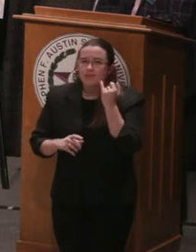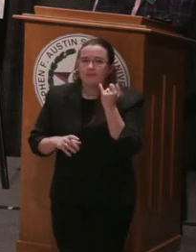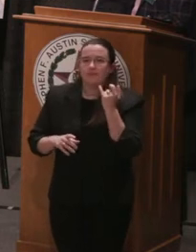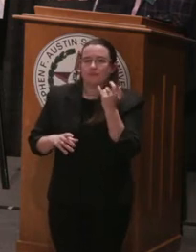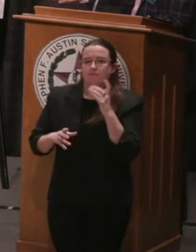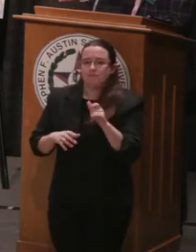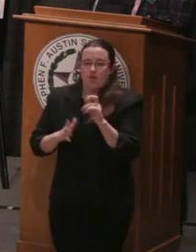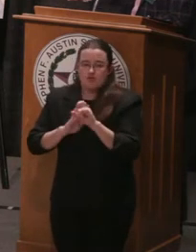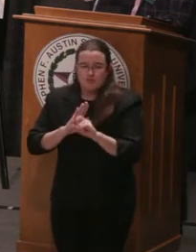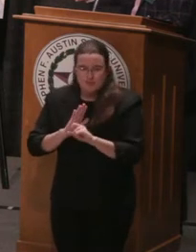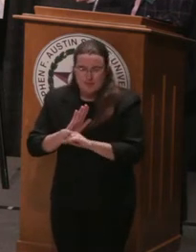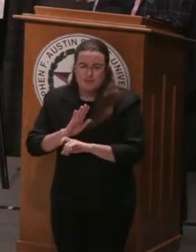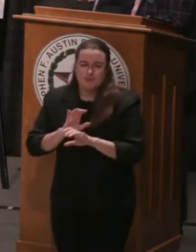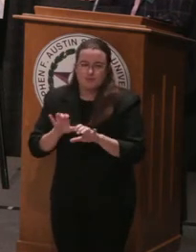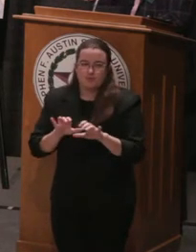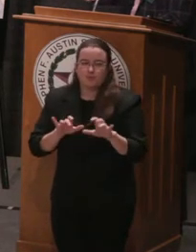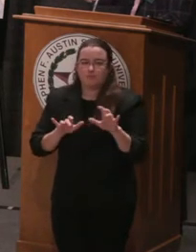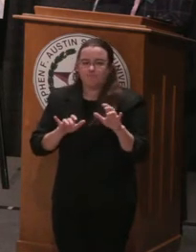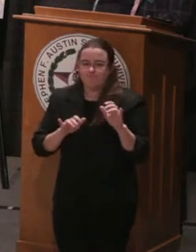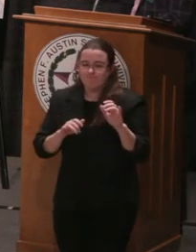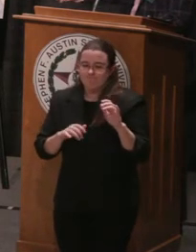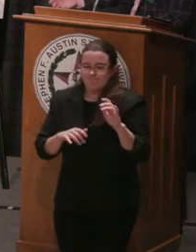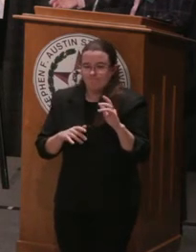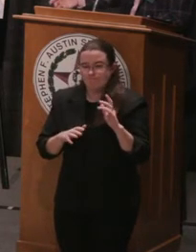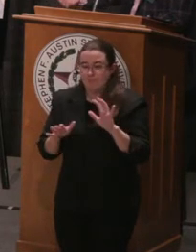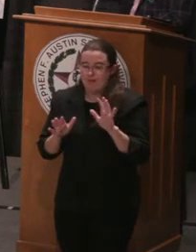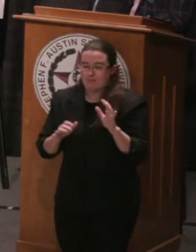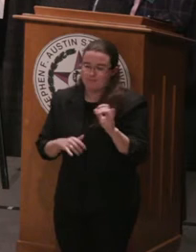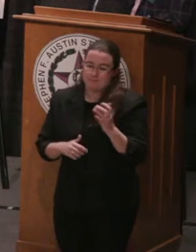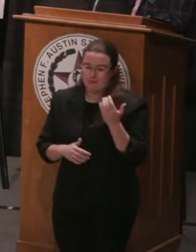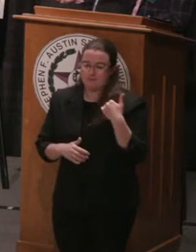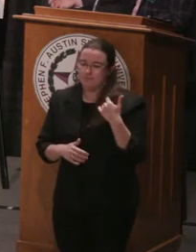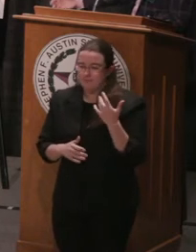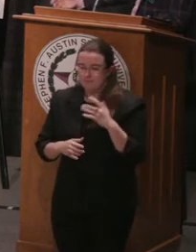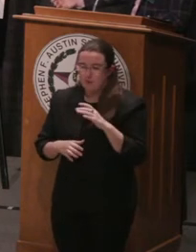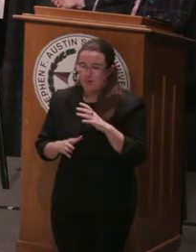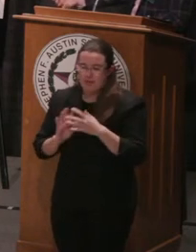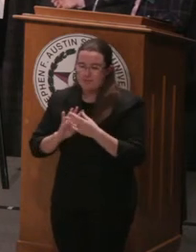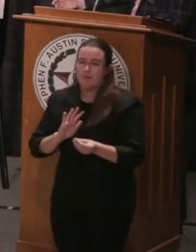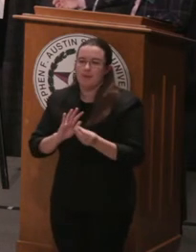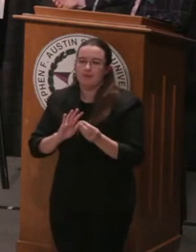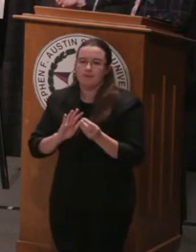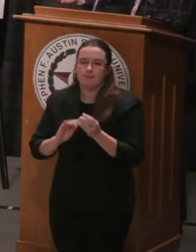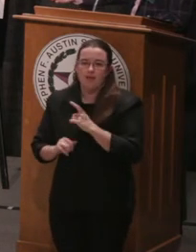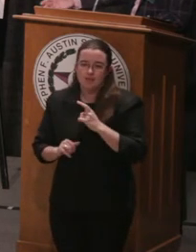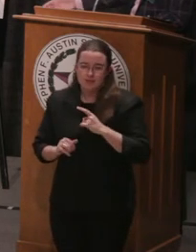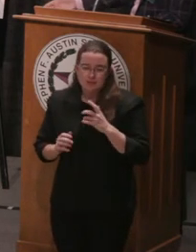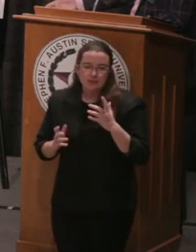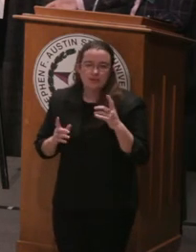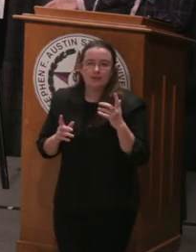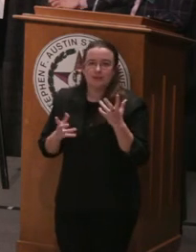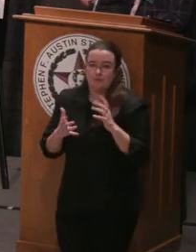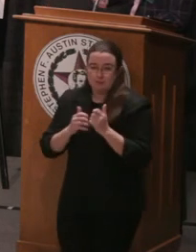if other states do what has been done in the past where they mimic legislation that is